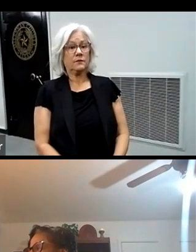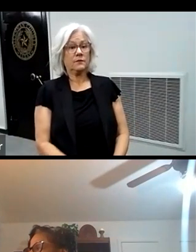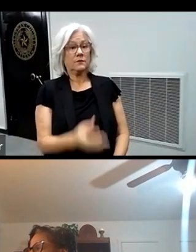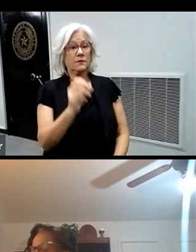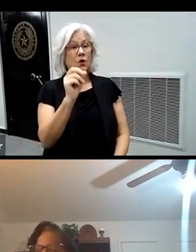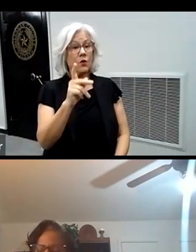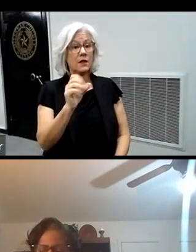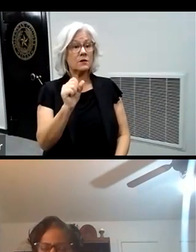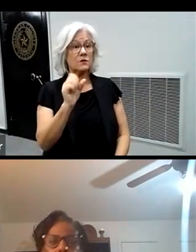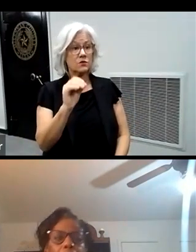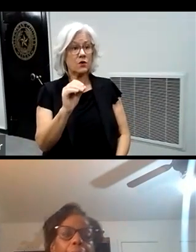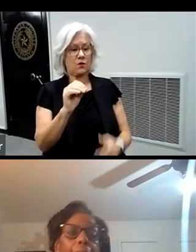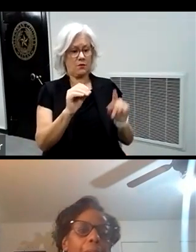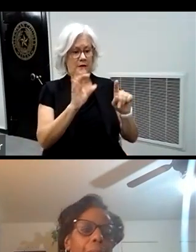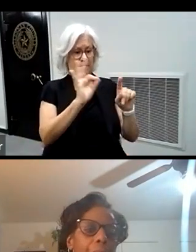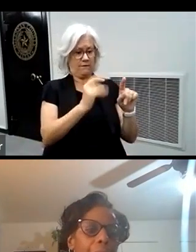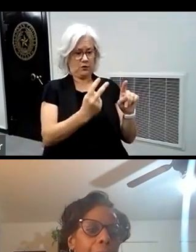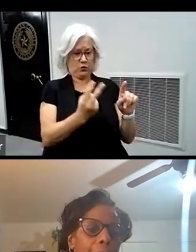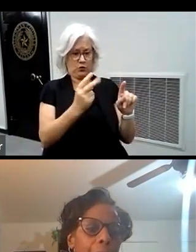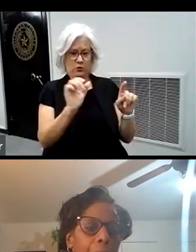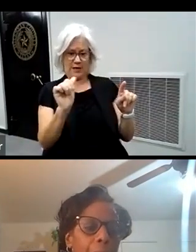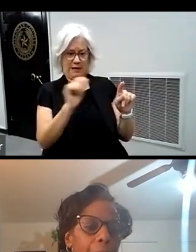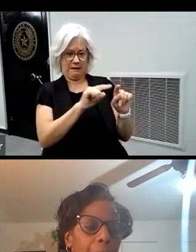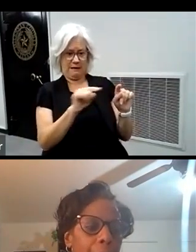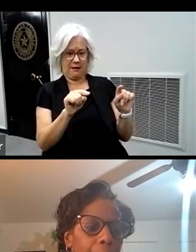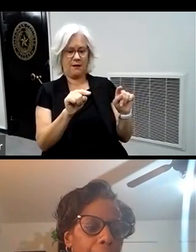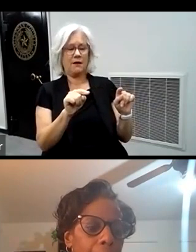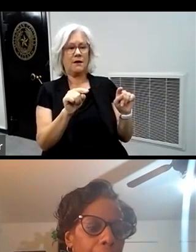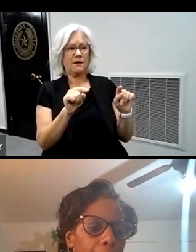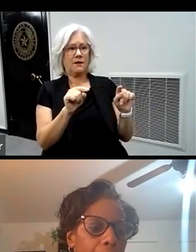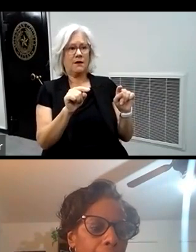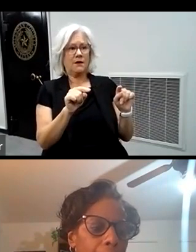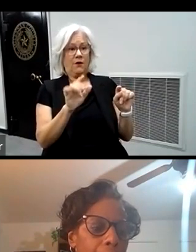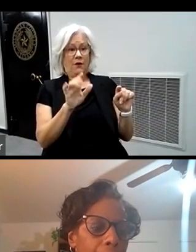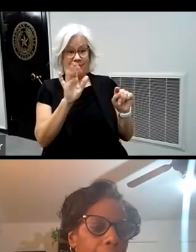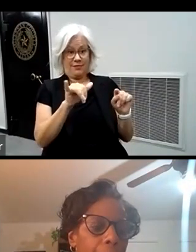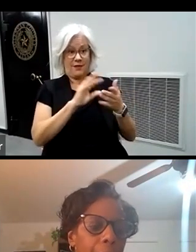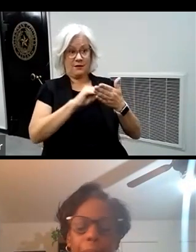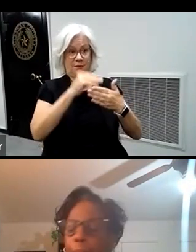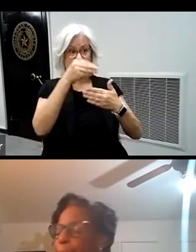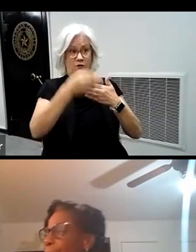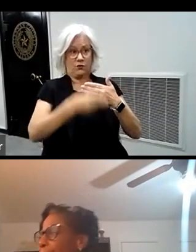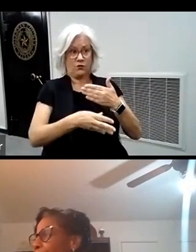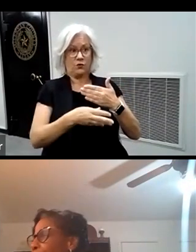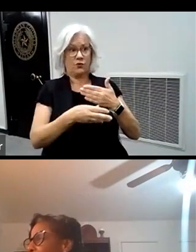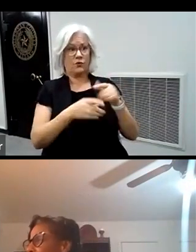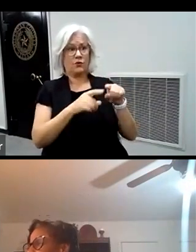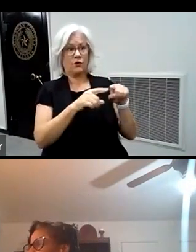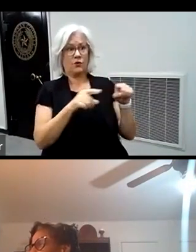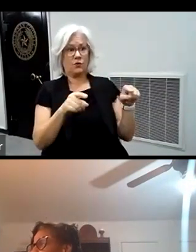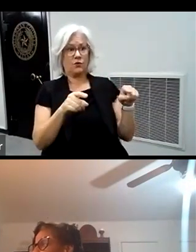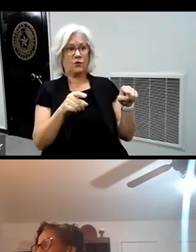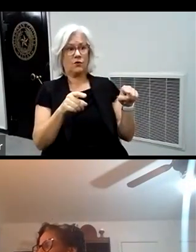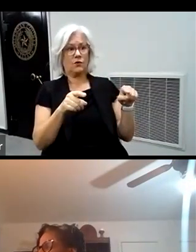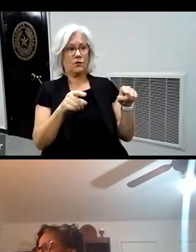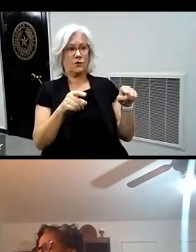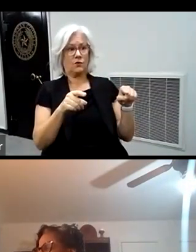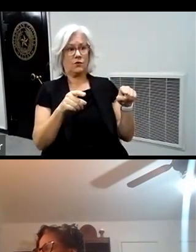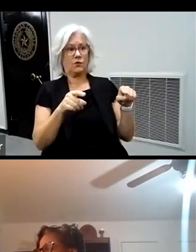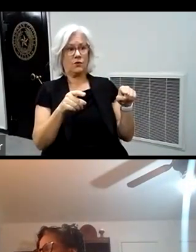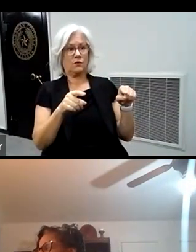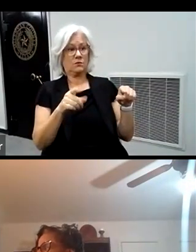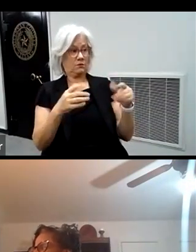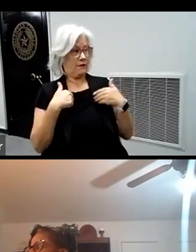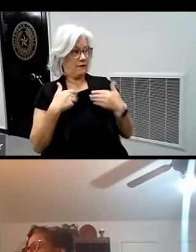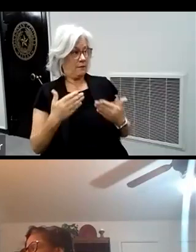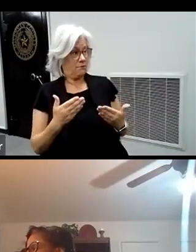So under F2A, this calendar here is we'll entertain a